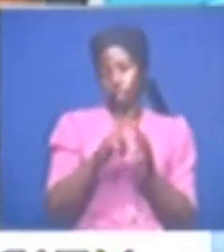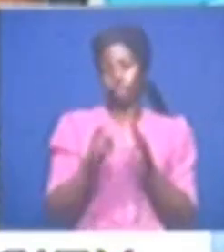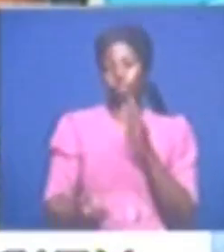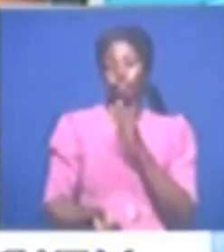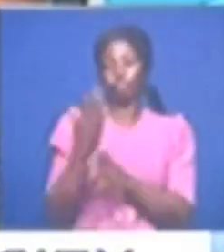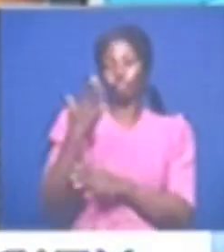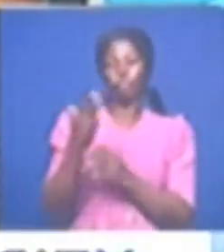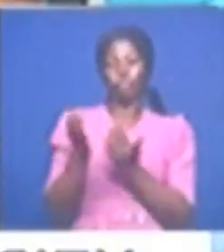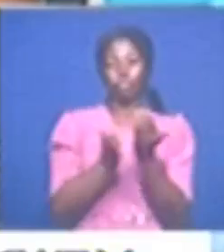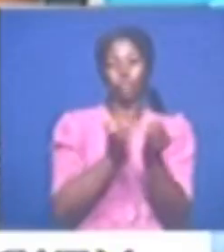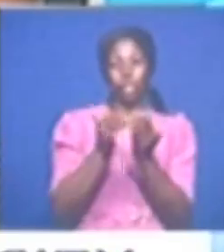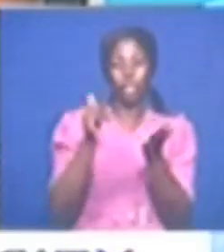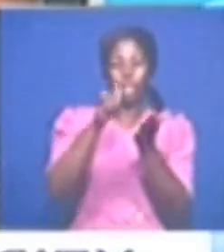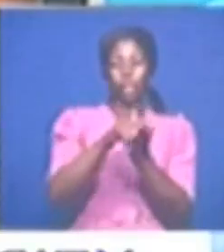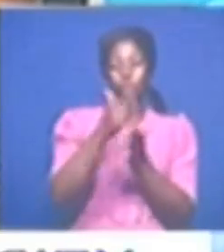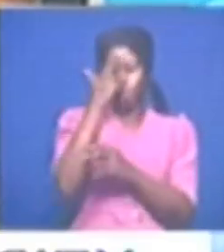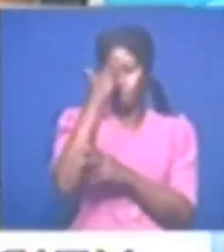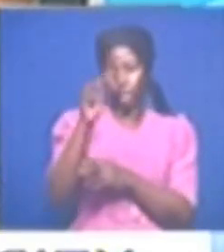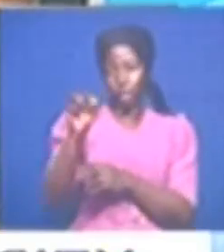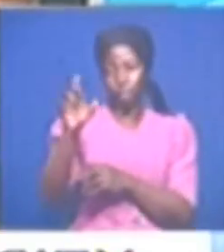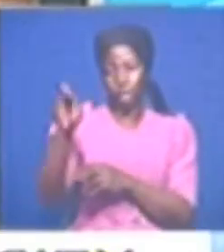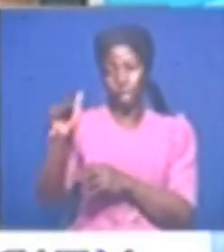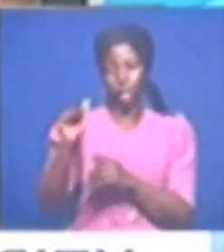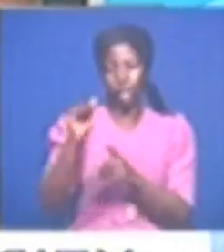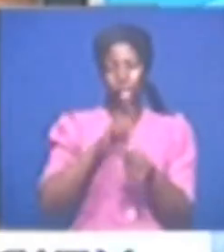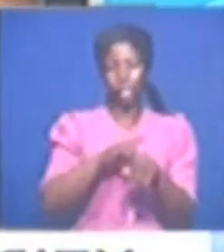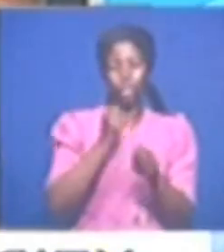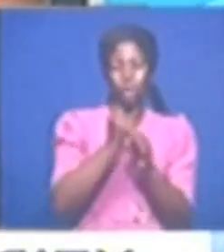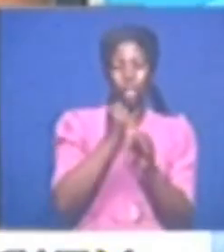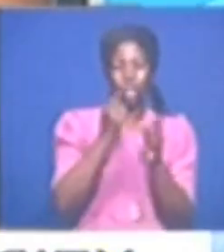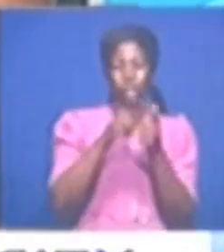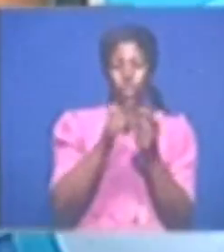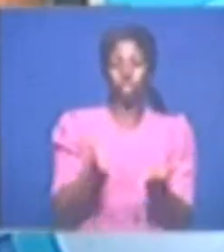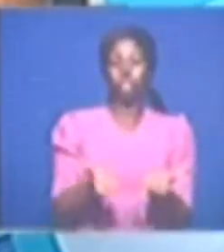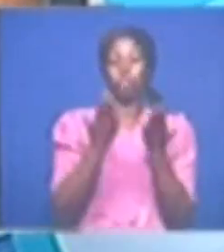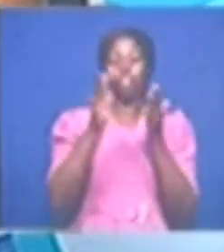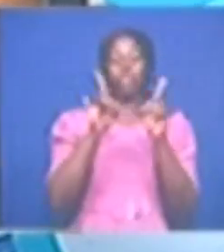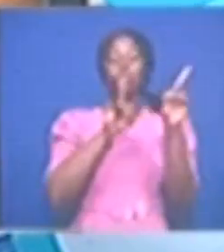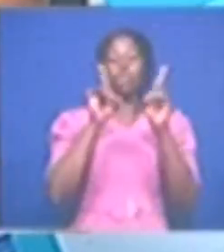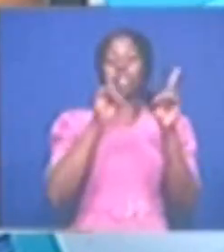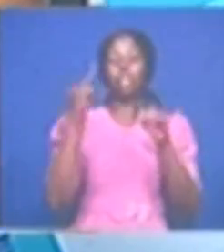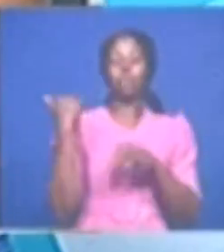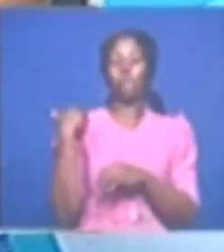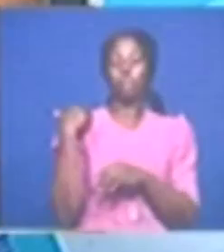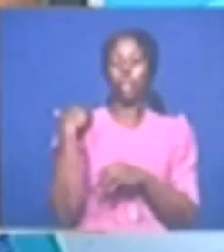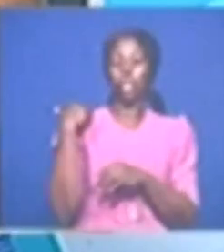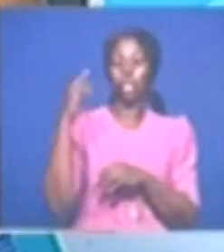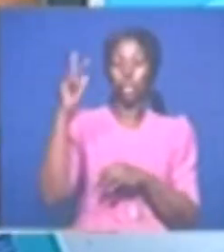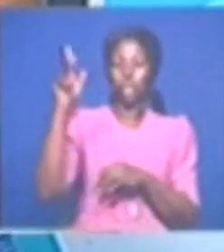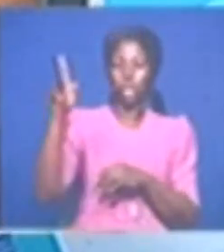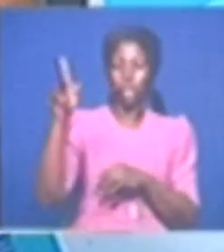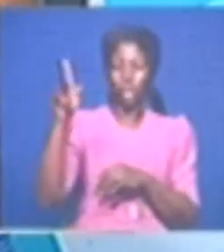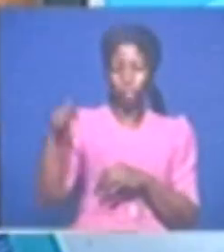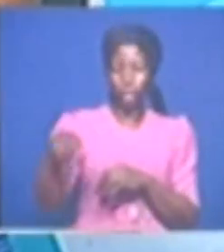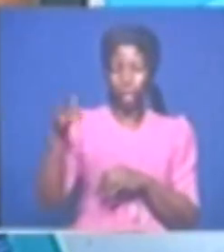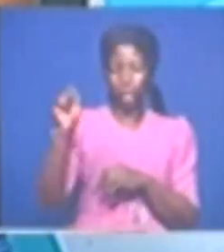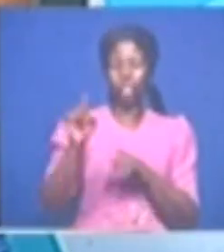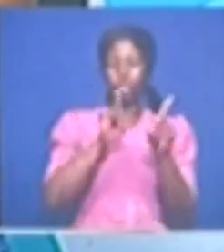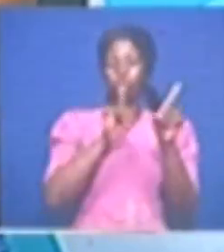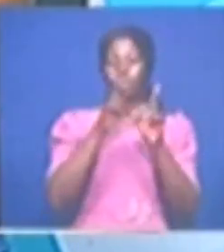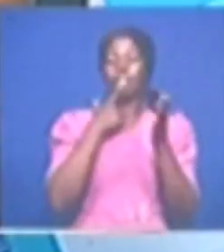Mara Triangle as part of efforts to boost tourist numbers. Tourism Principal Secretary Fatma Hirsi says the introduction